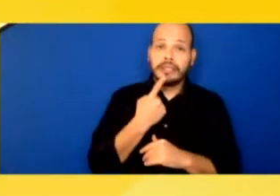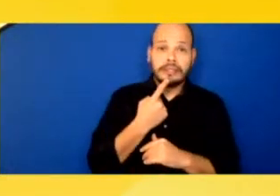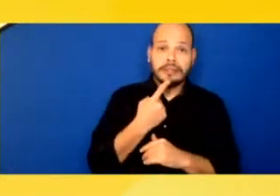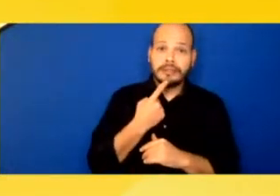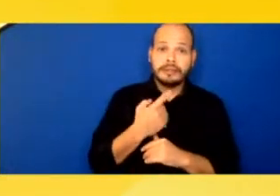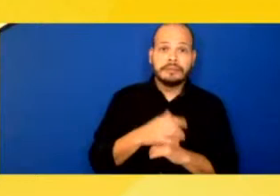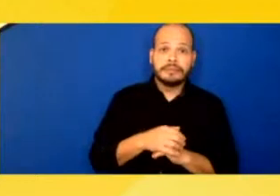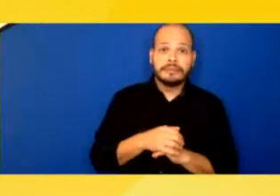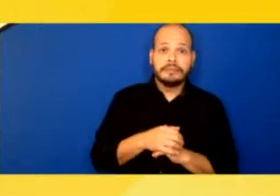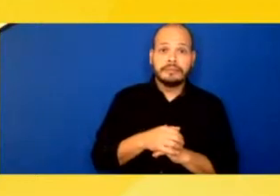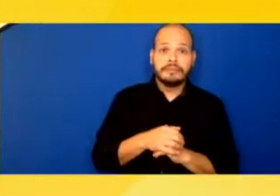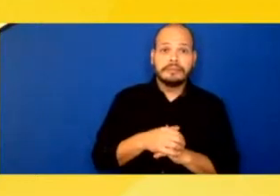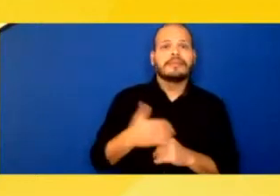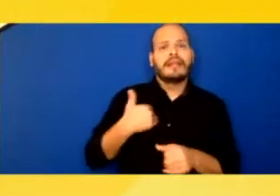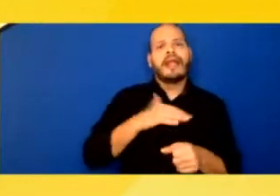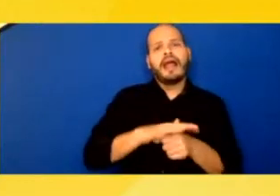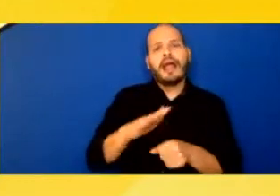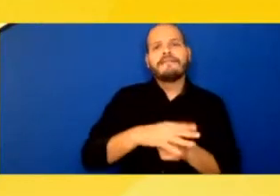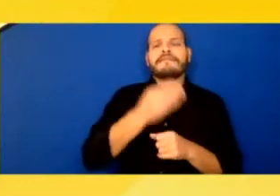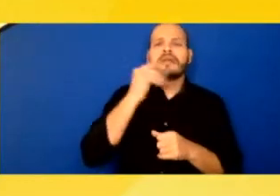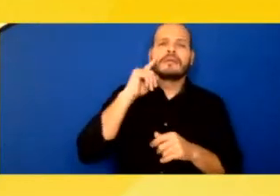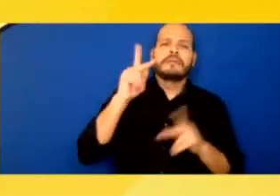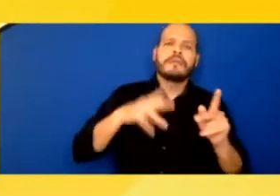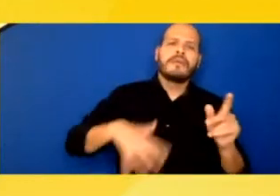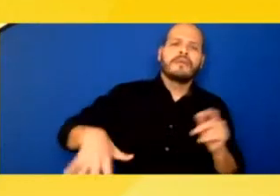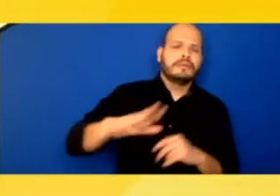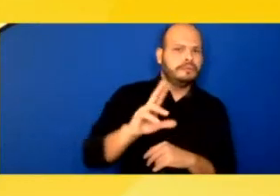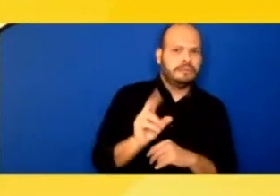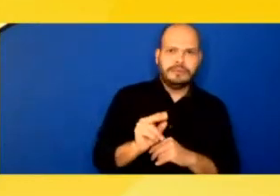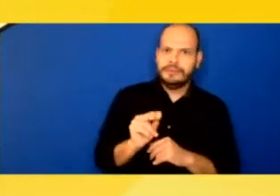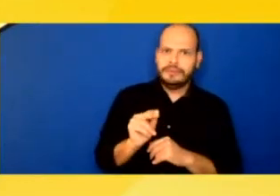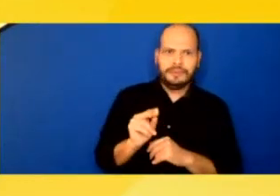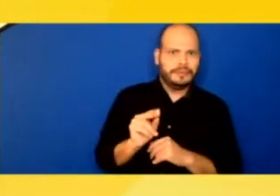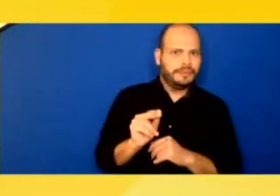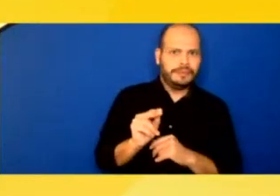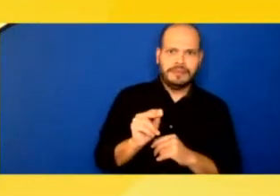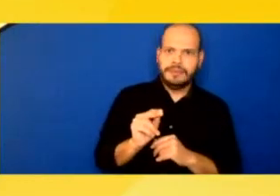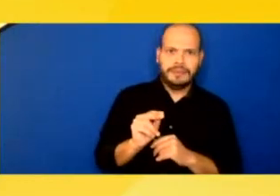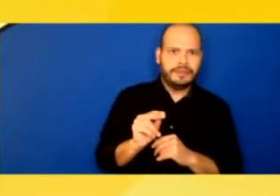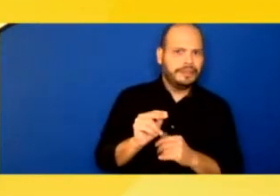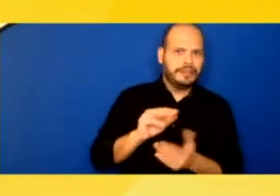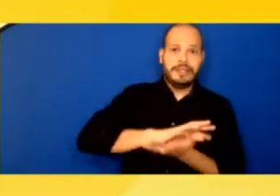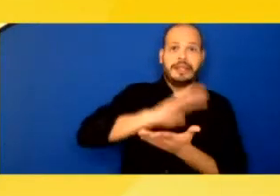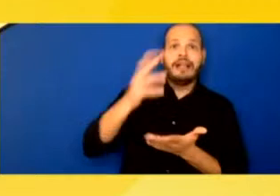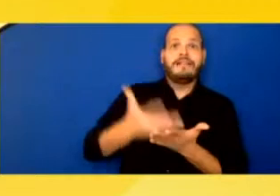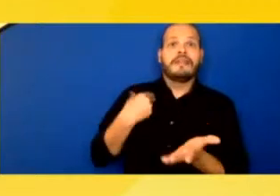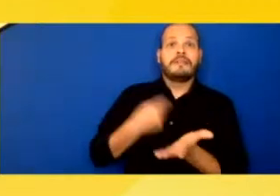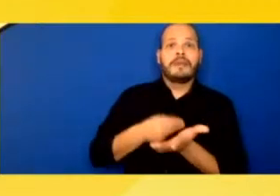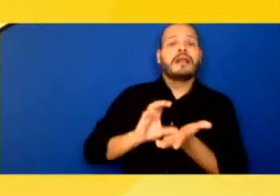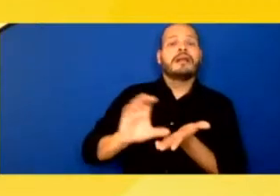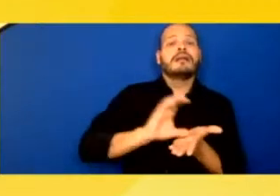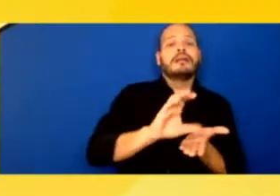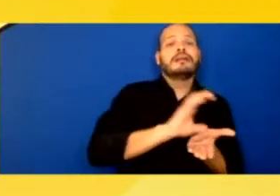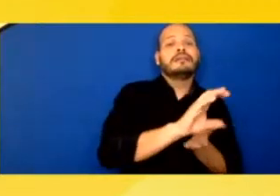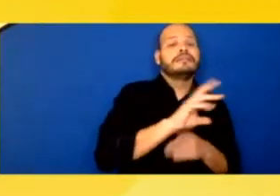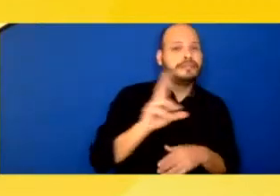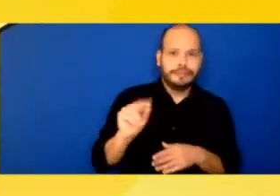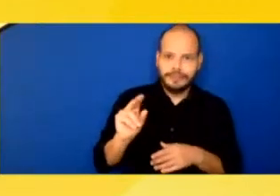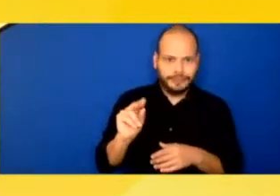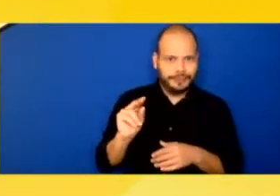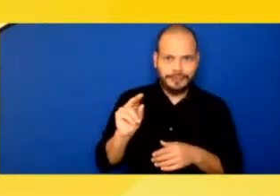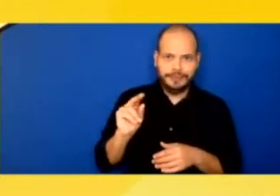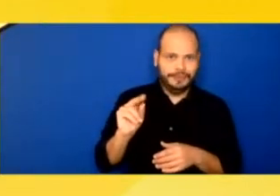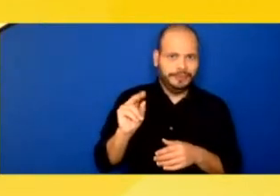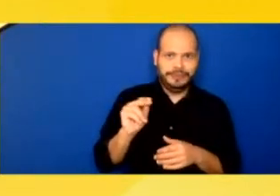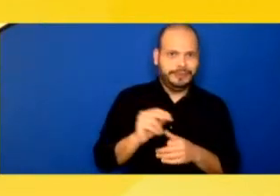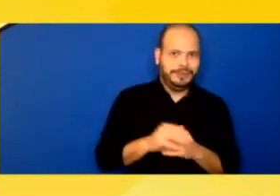rich to the rest. He does not suggest that anyone should profit off a pandemic, nor that he wants Peter to have to rob Paul to be able to